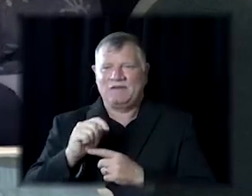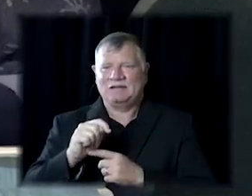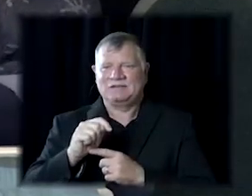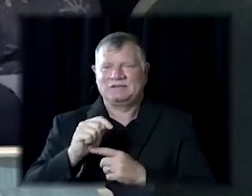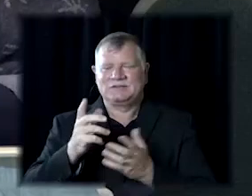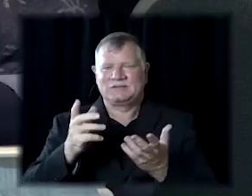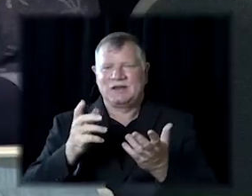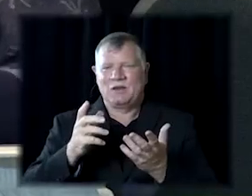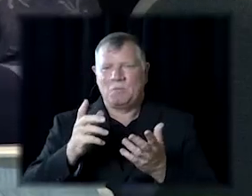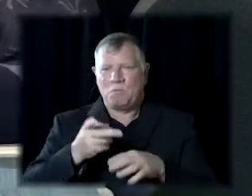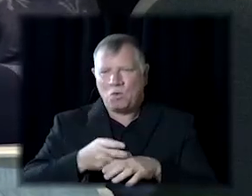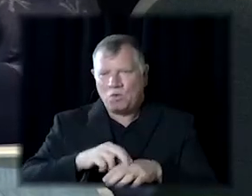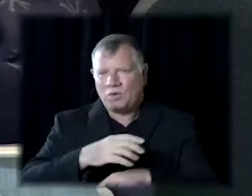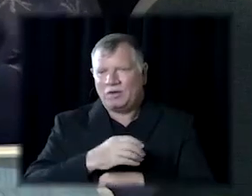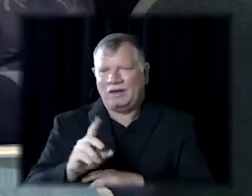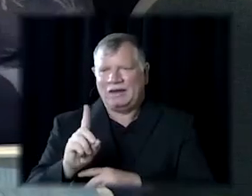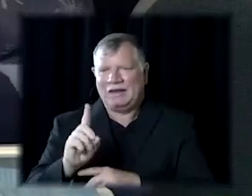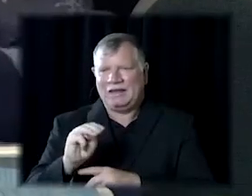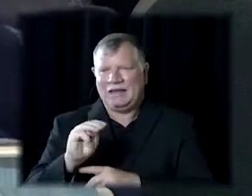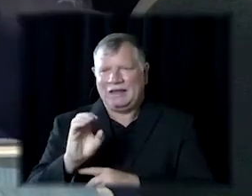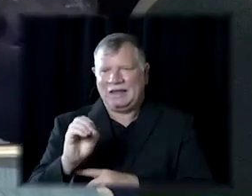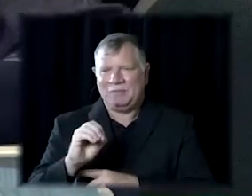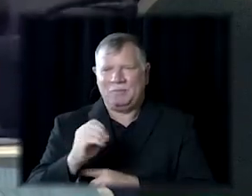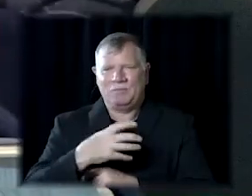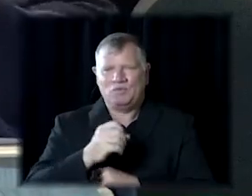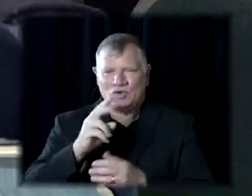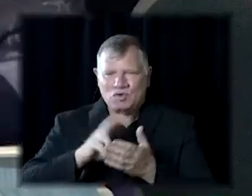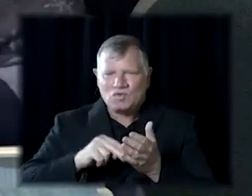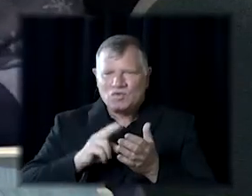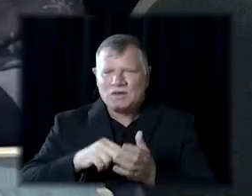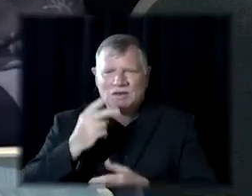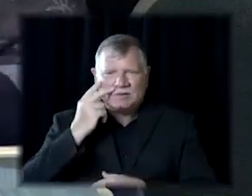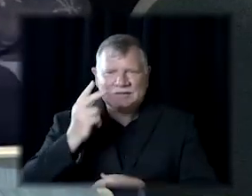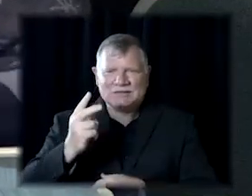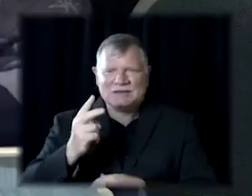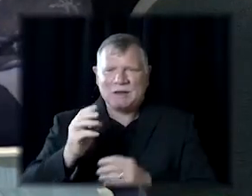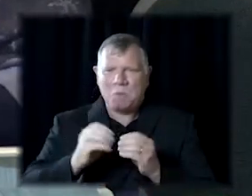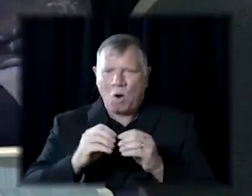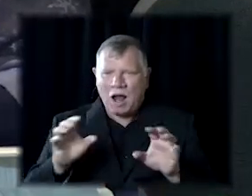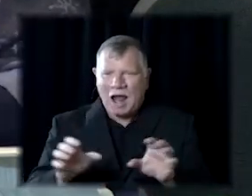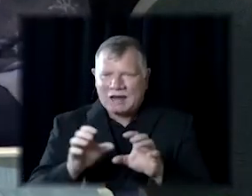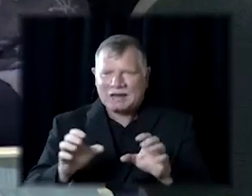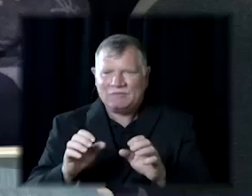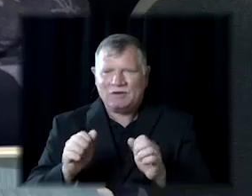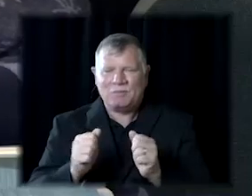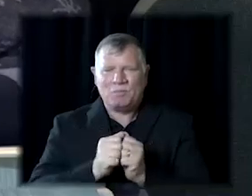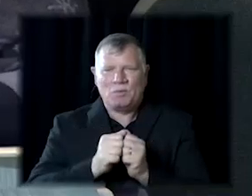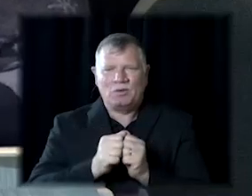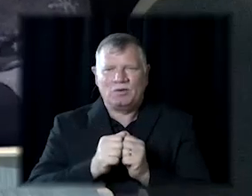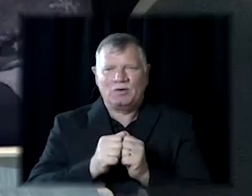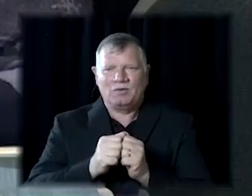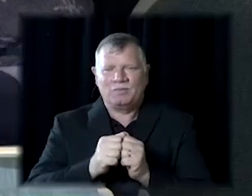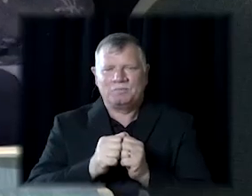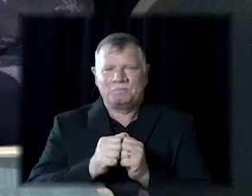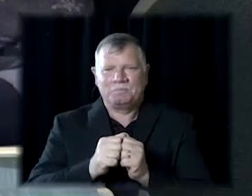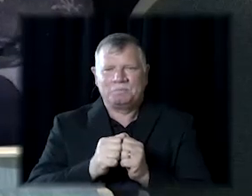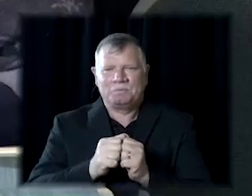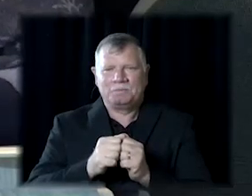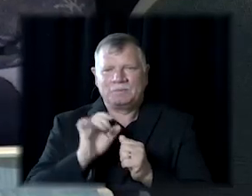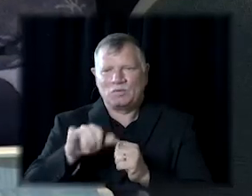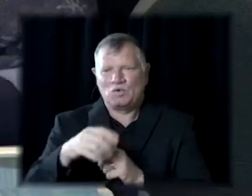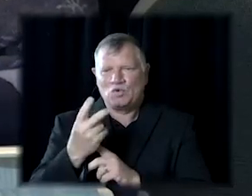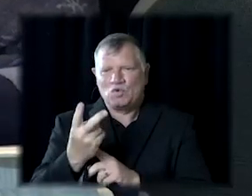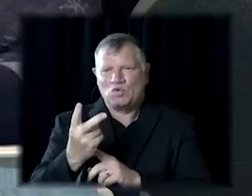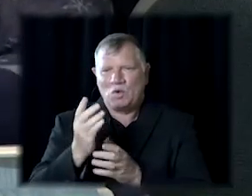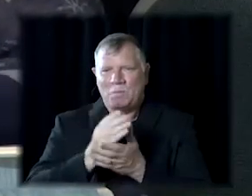the DMO, and you can read and you can see the activity that's being done with regard to rolling out those